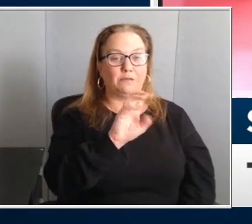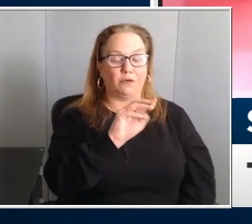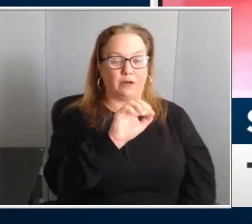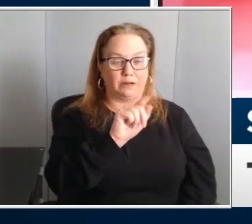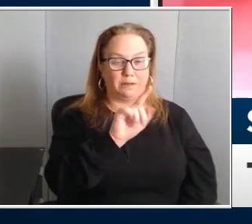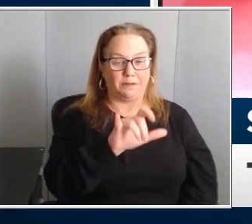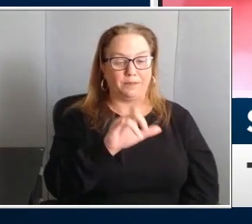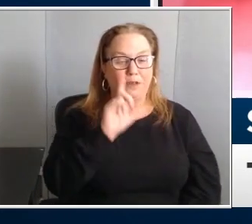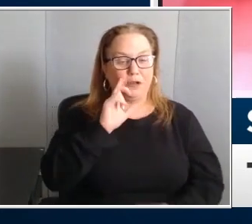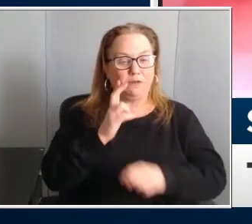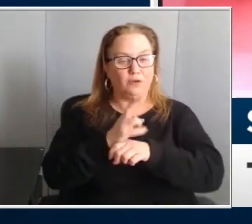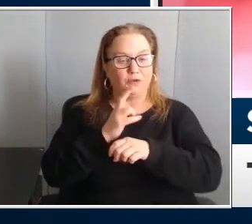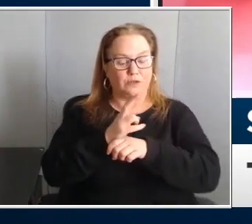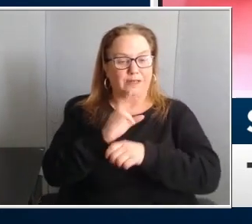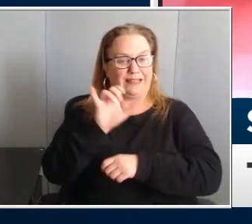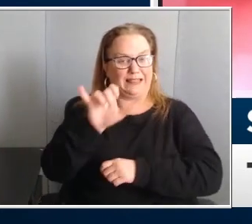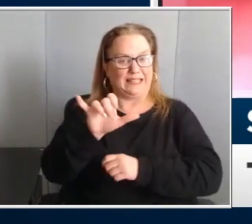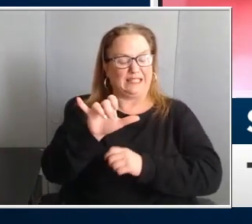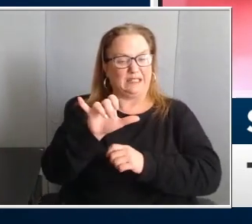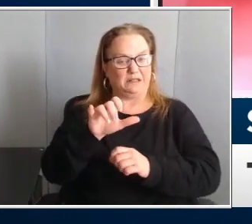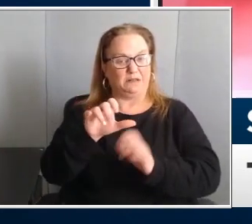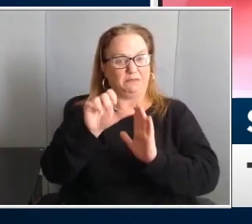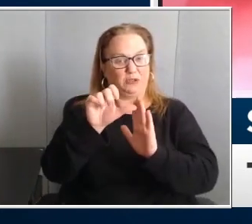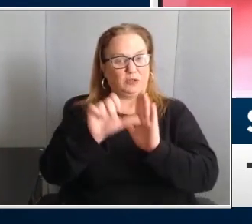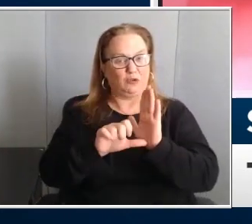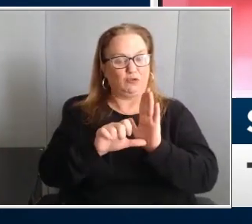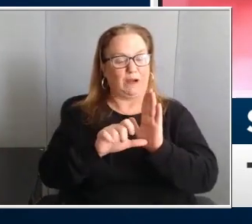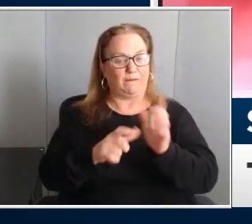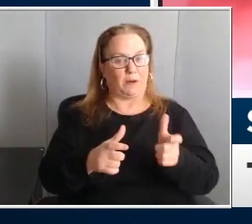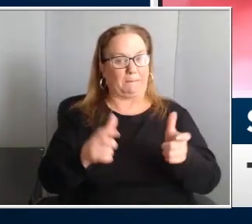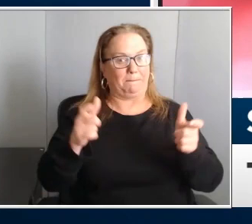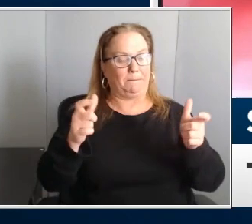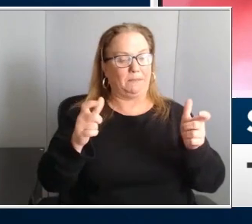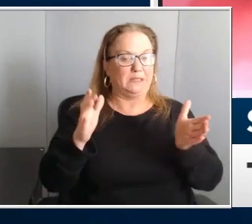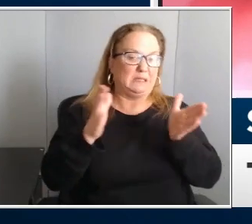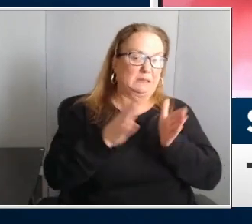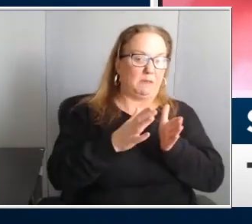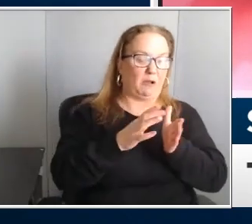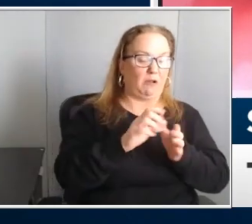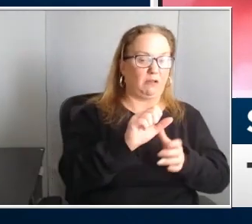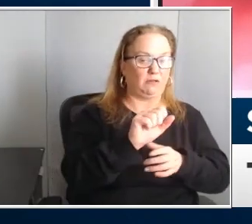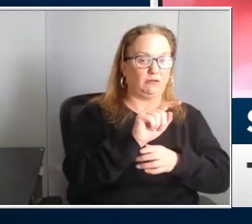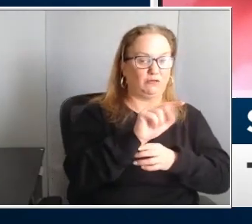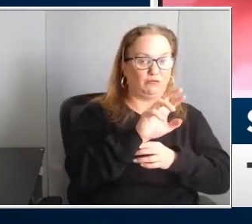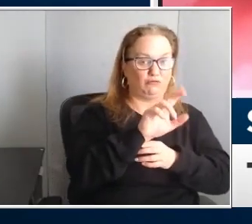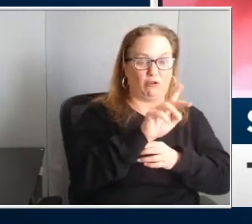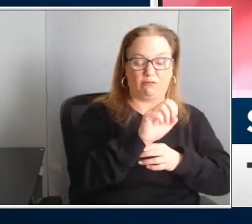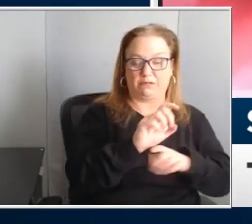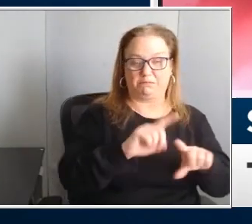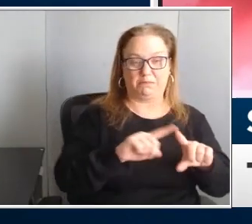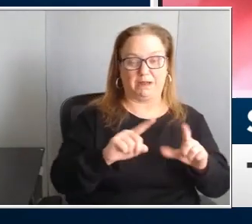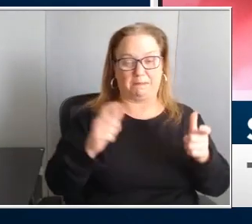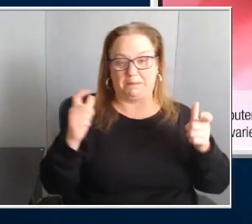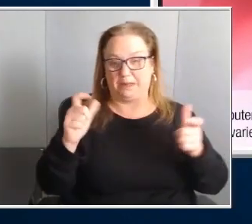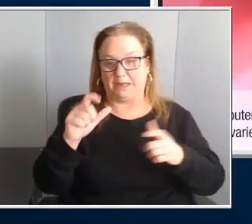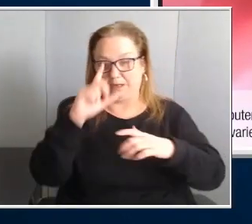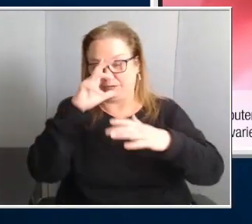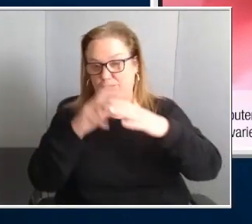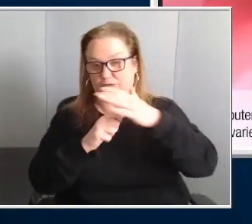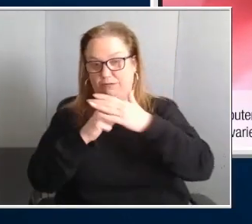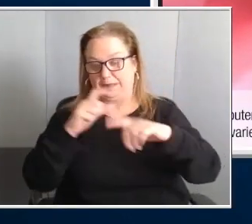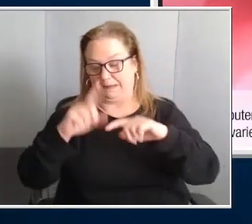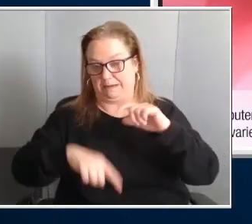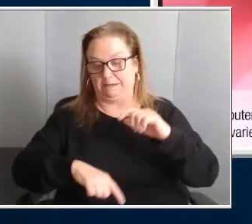but traditionally, these big, large strokes have been off limits. That's true. Patients with a large core have